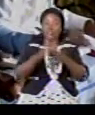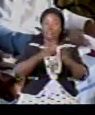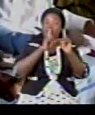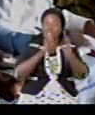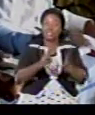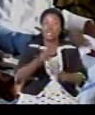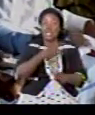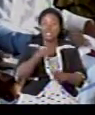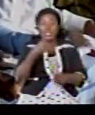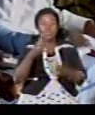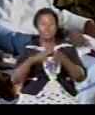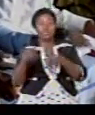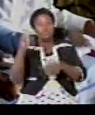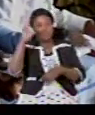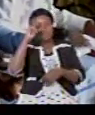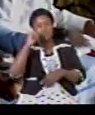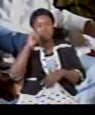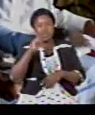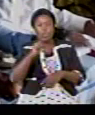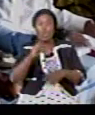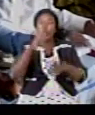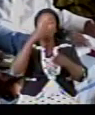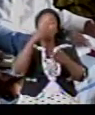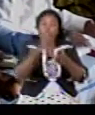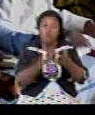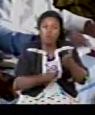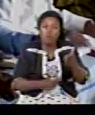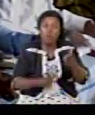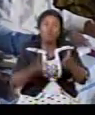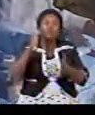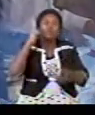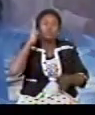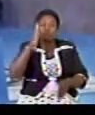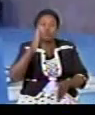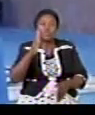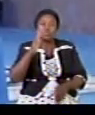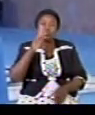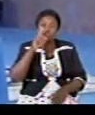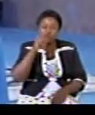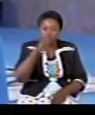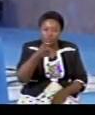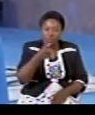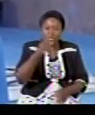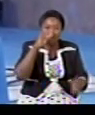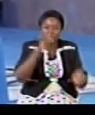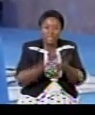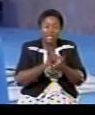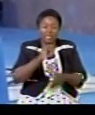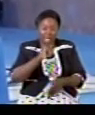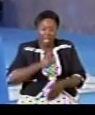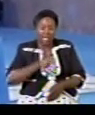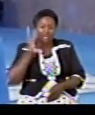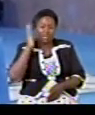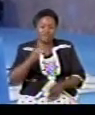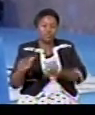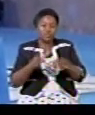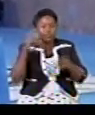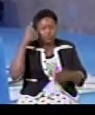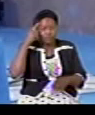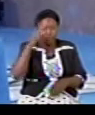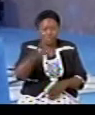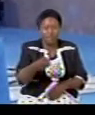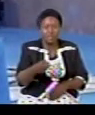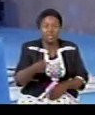said unto him, what wilt thou that I should do unto thee? That's